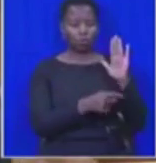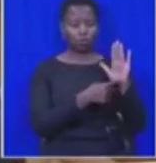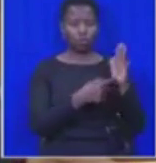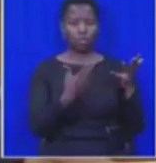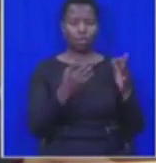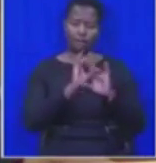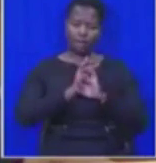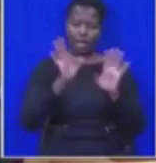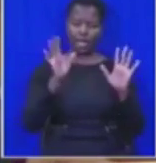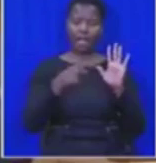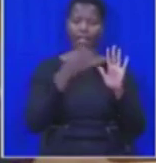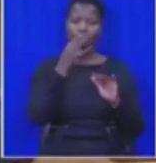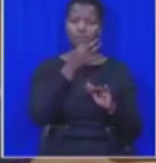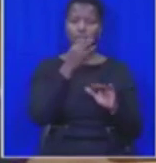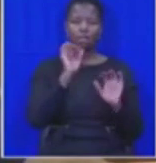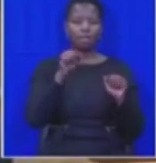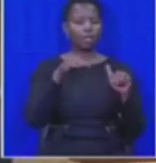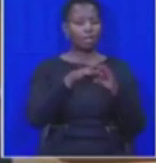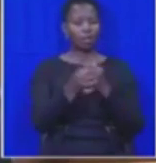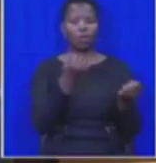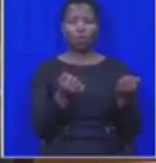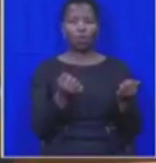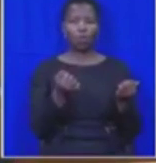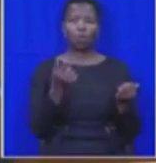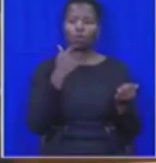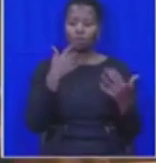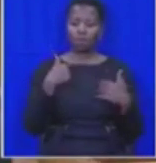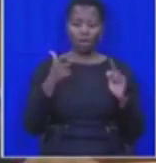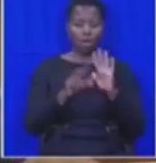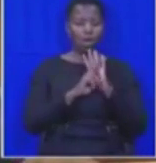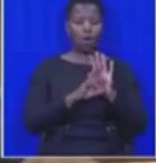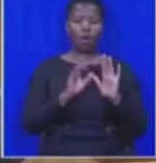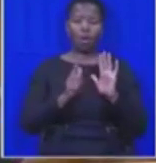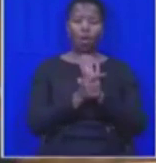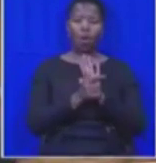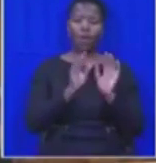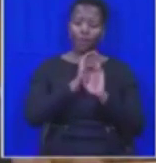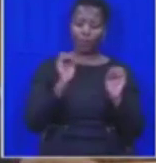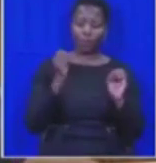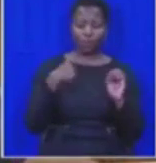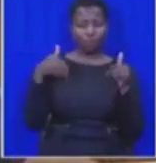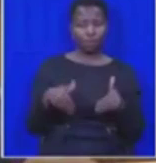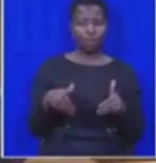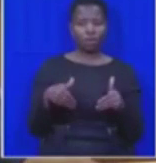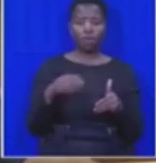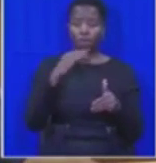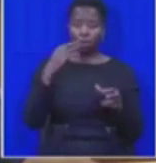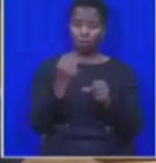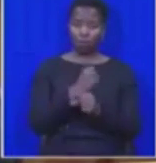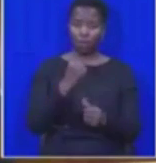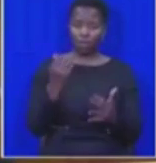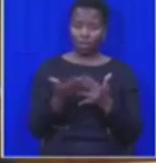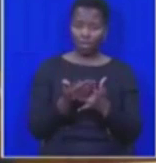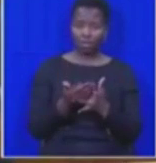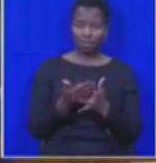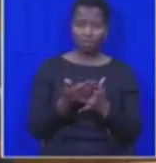very clear. You can just go to court and say, "I have no lawyer, I'm here," and hope that you can win a case. You